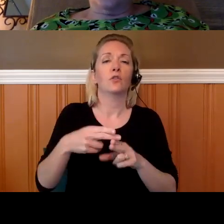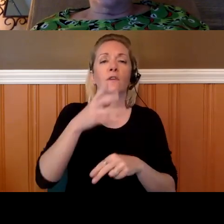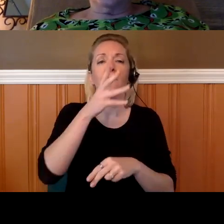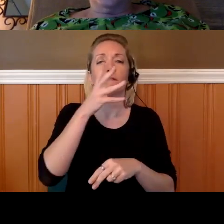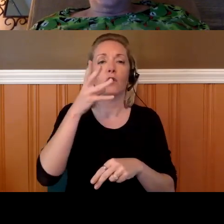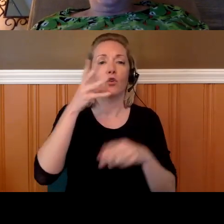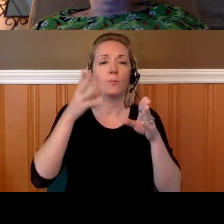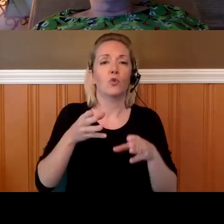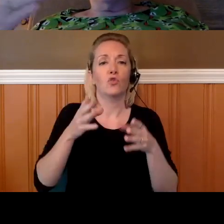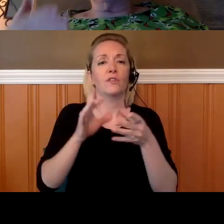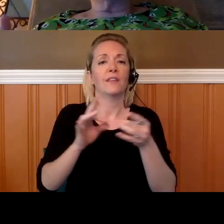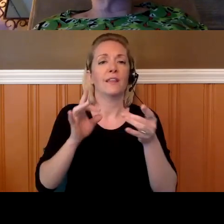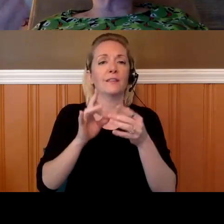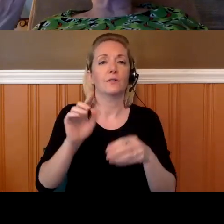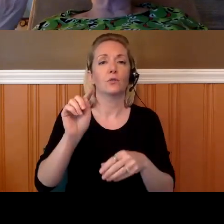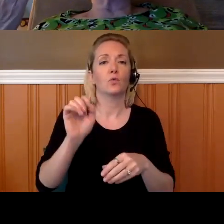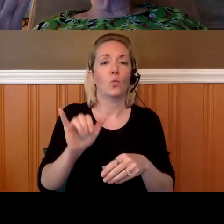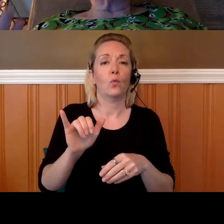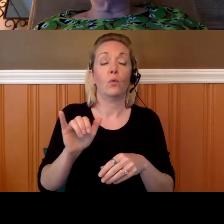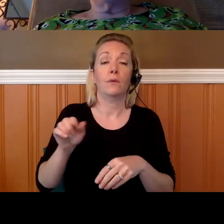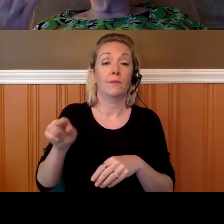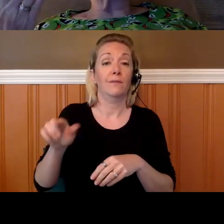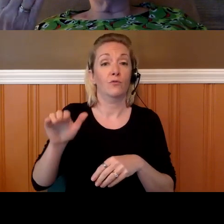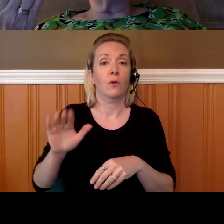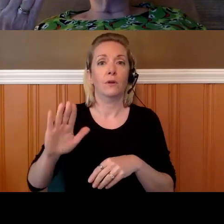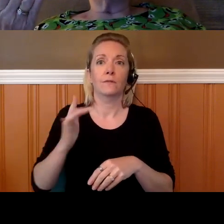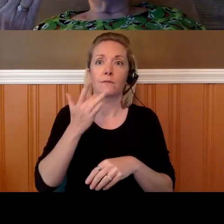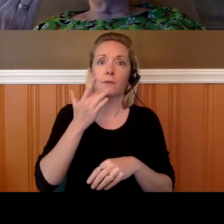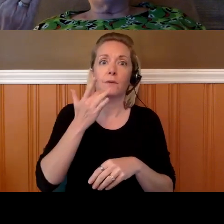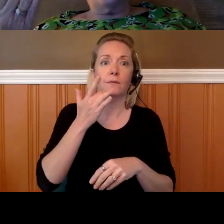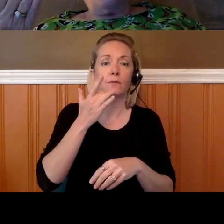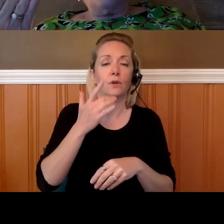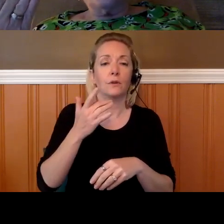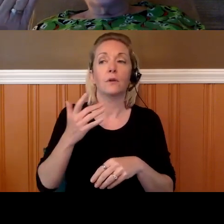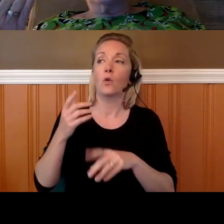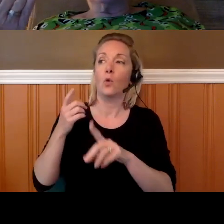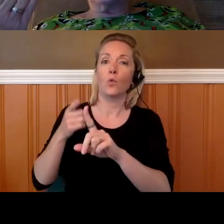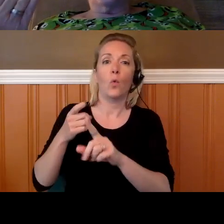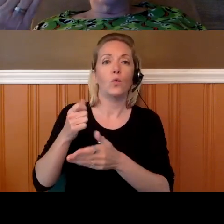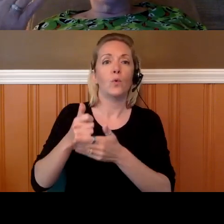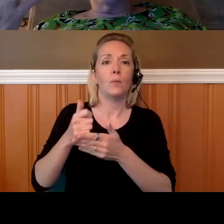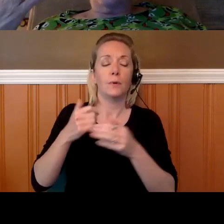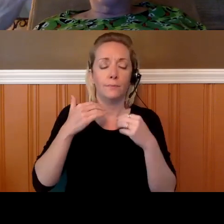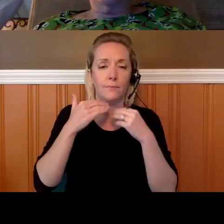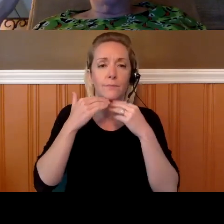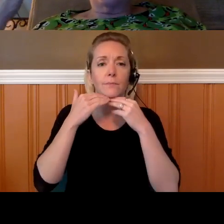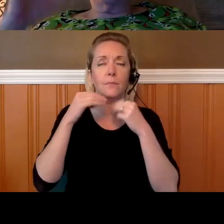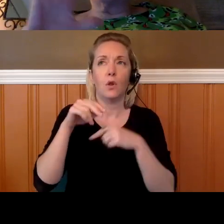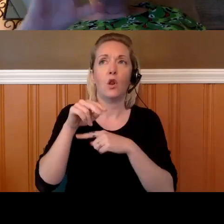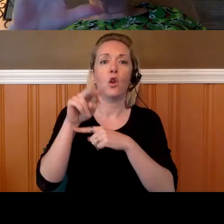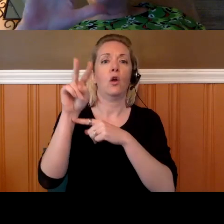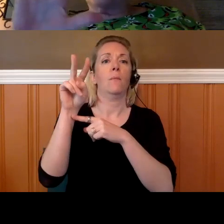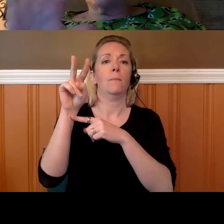child, and they also wanted him to spend more time looking up. So this